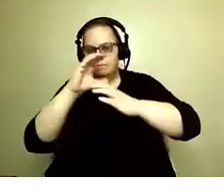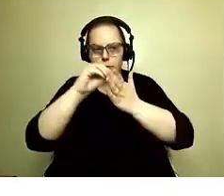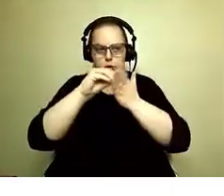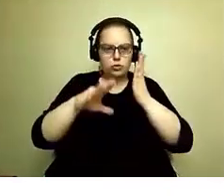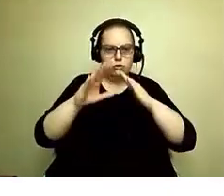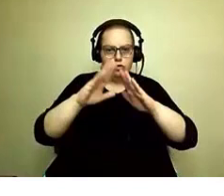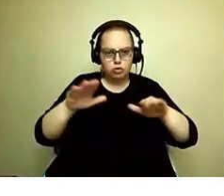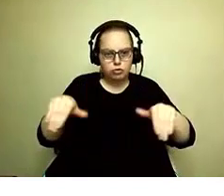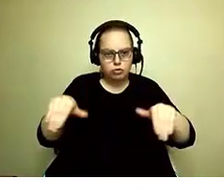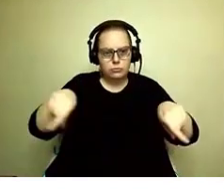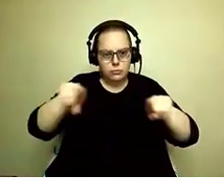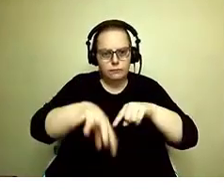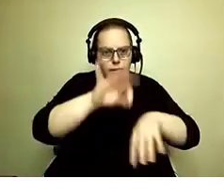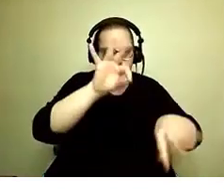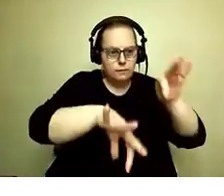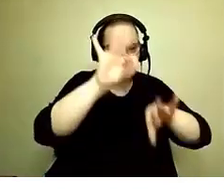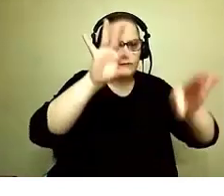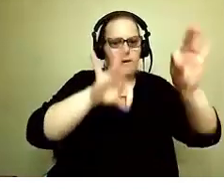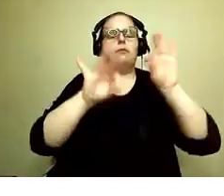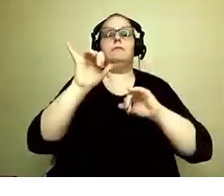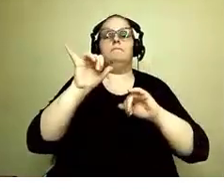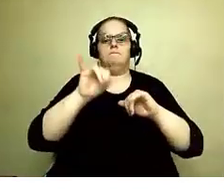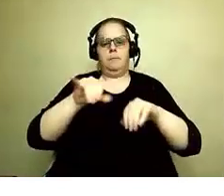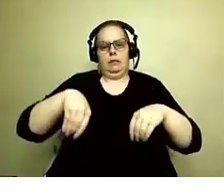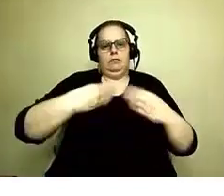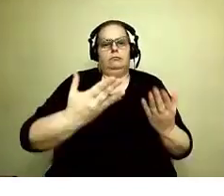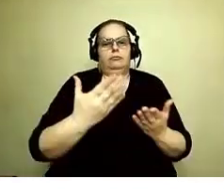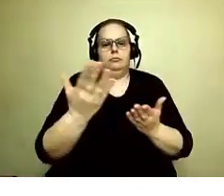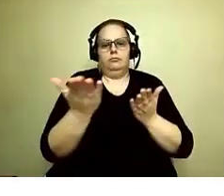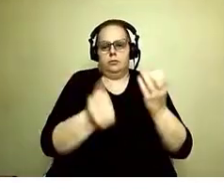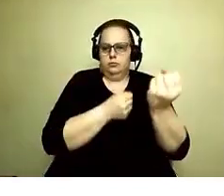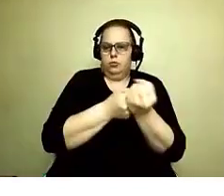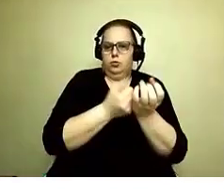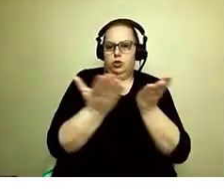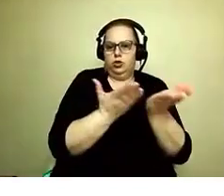and receive the services and supports they are entitled to.